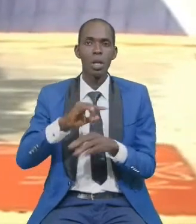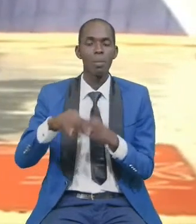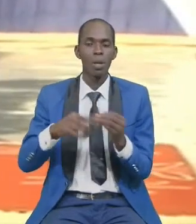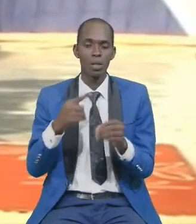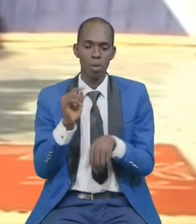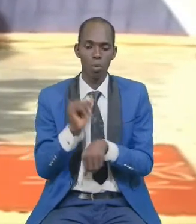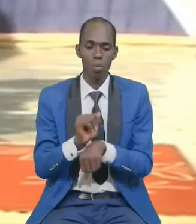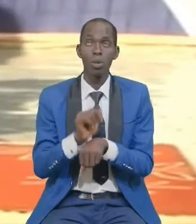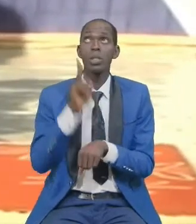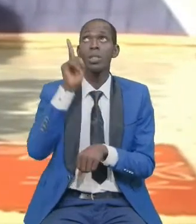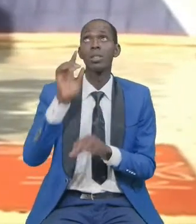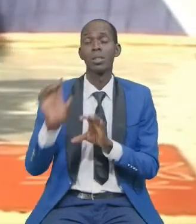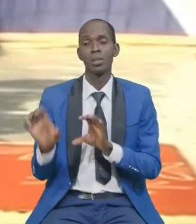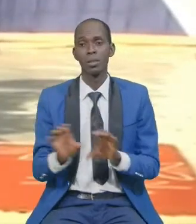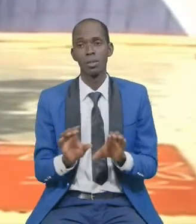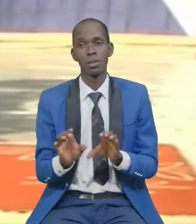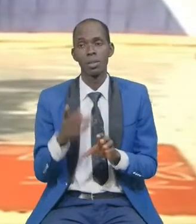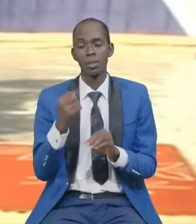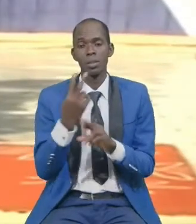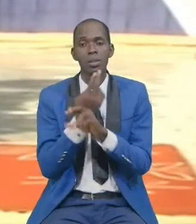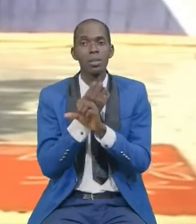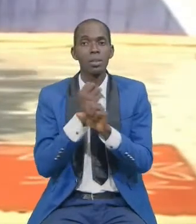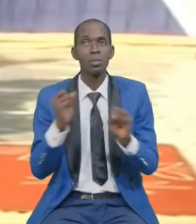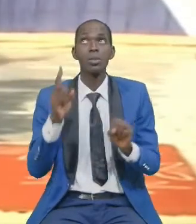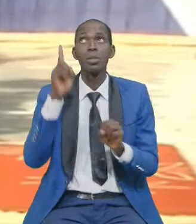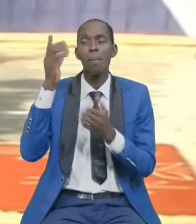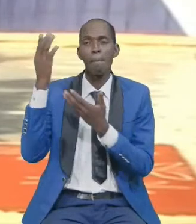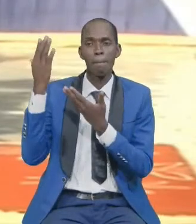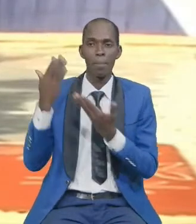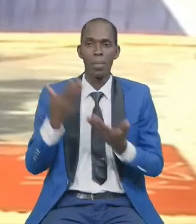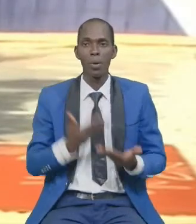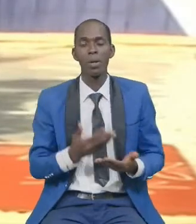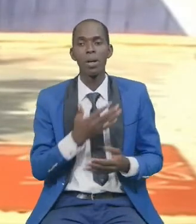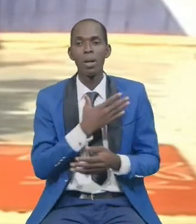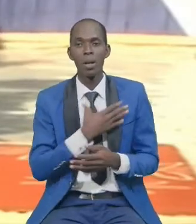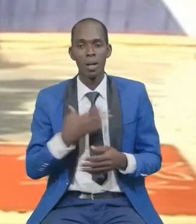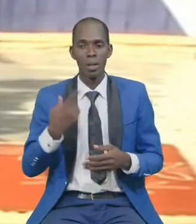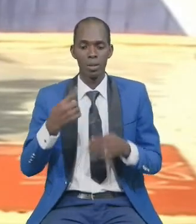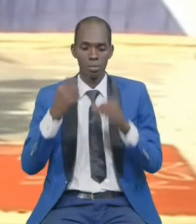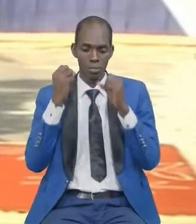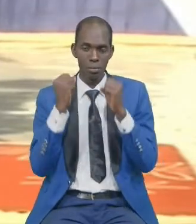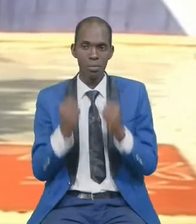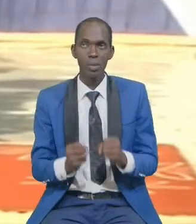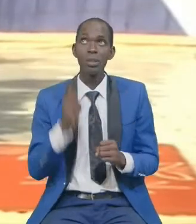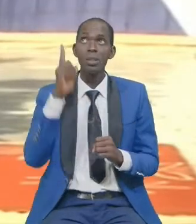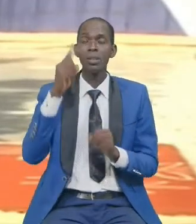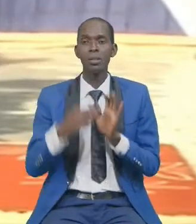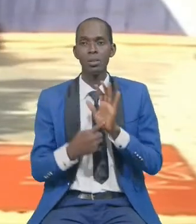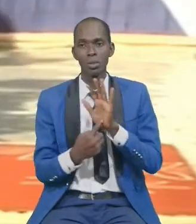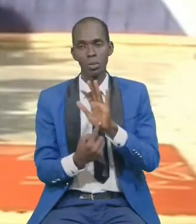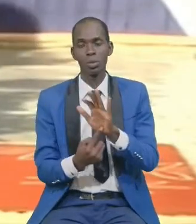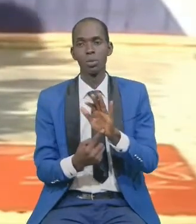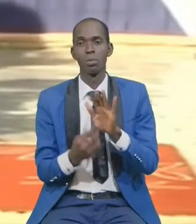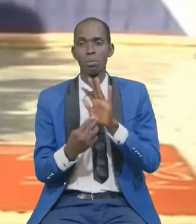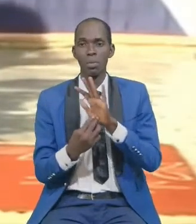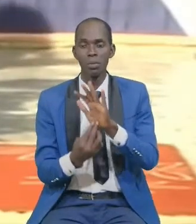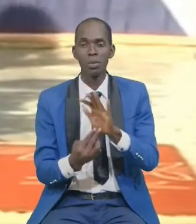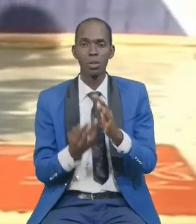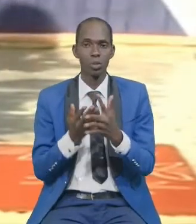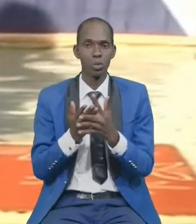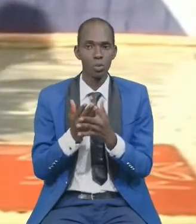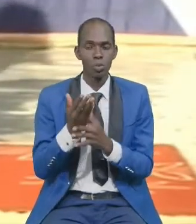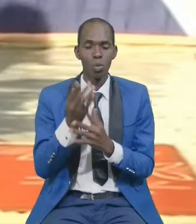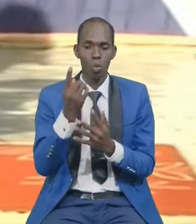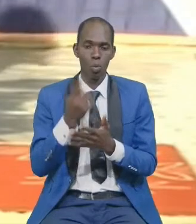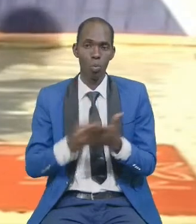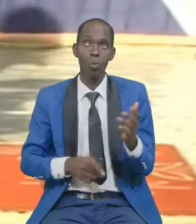he did, the redemption he brought, and the power he manifested through what